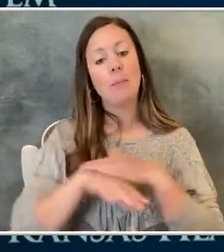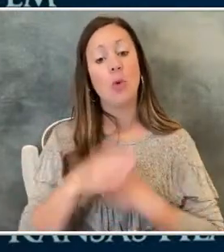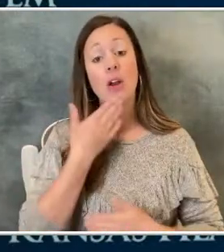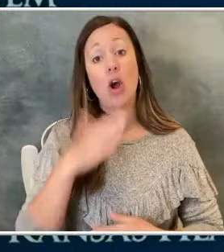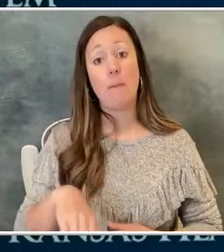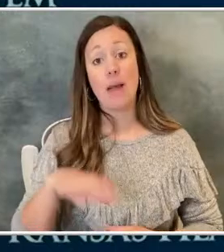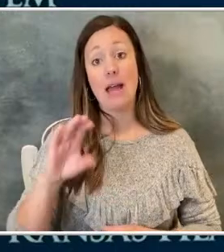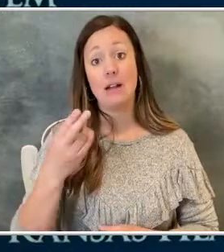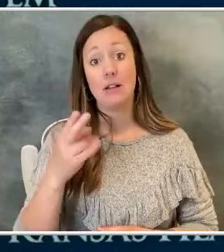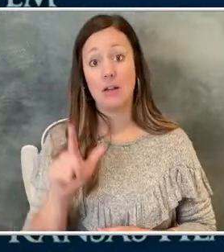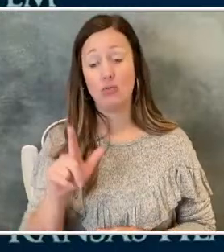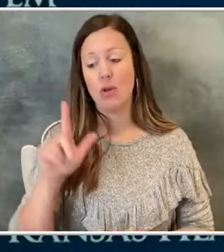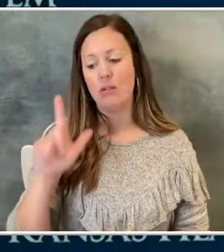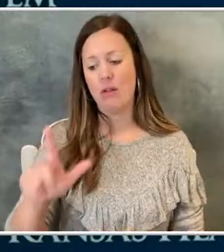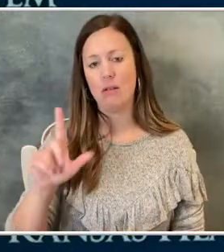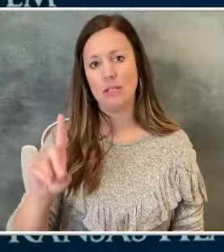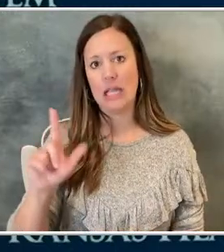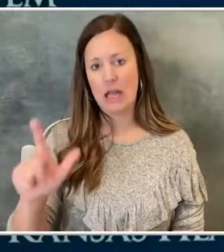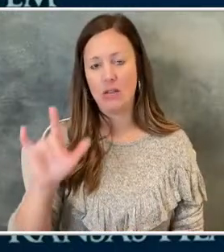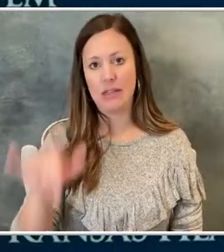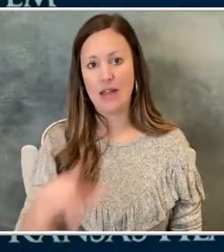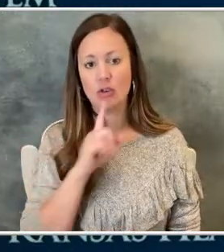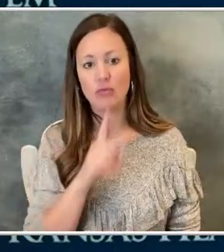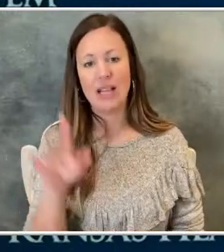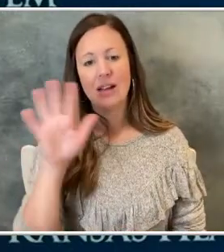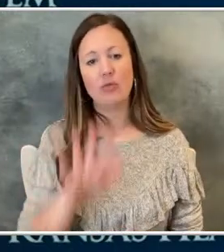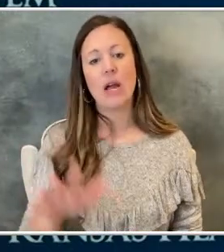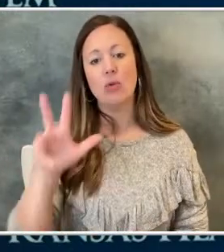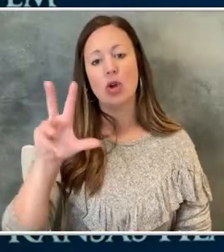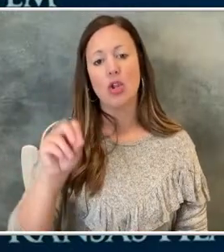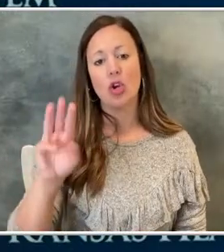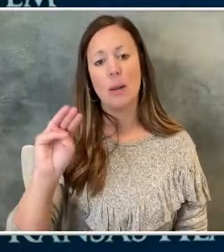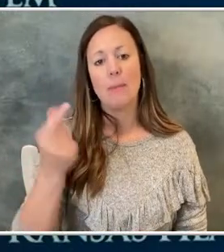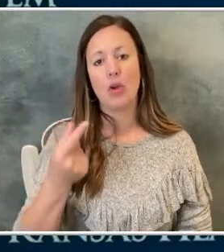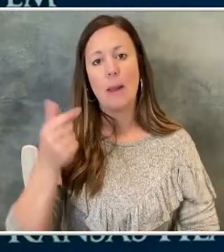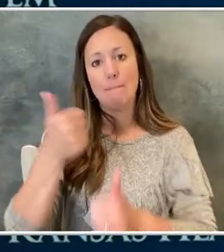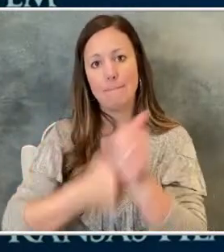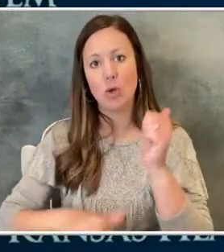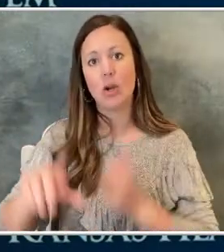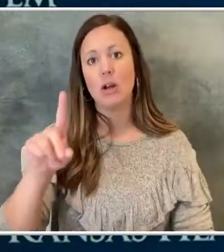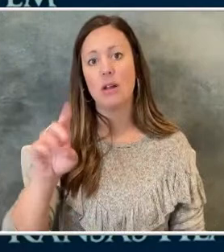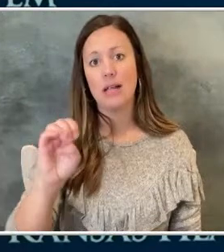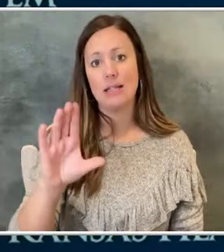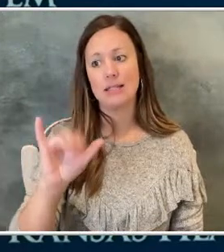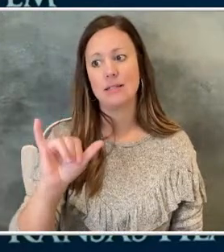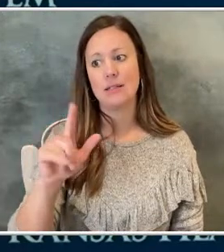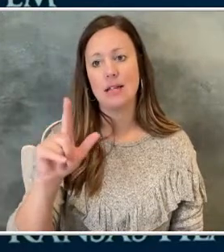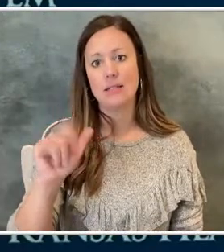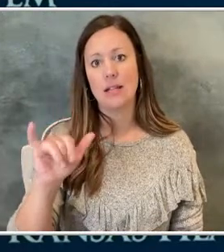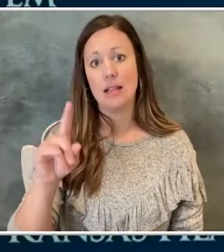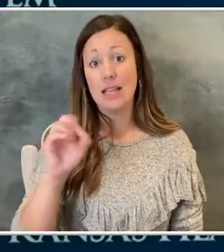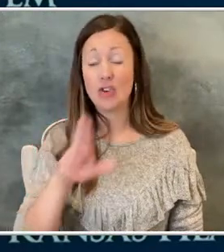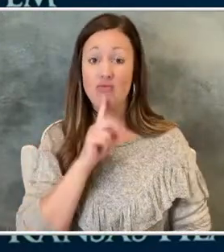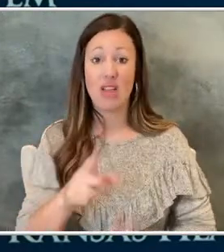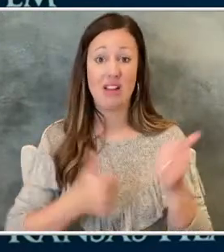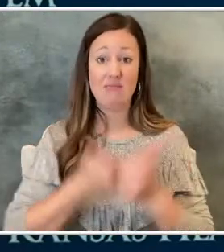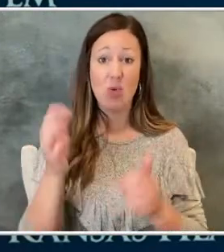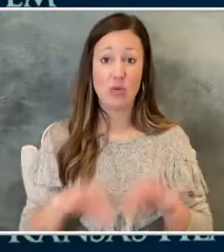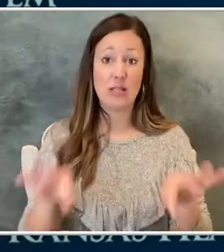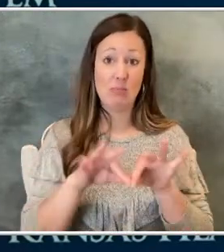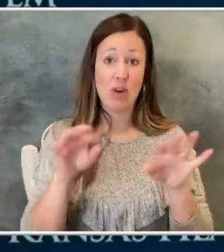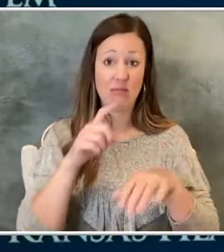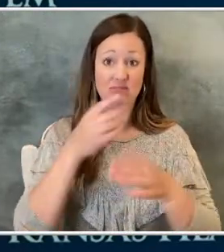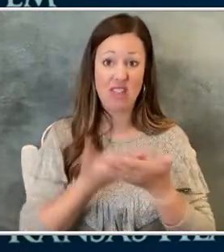I'm using, is around 30 milligrams per deciliter. And if you need it bad, that'd be the most important time of life because you're replicating cells, but you